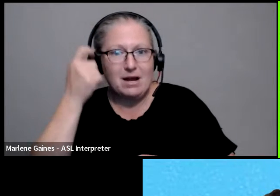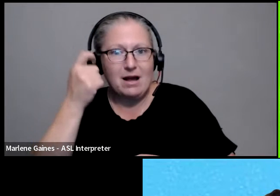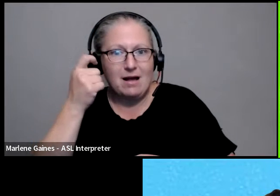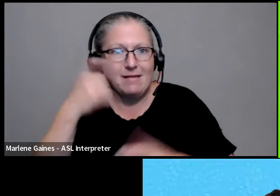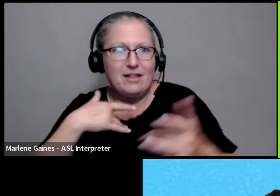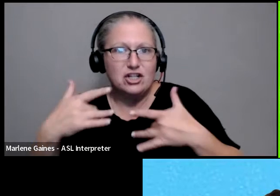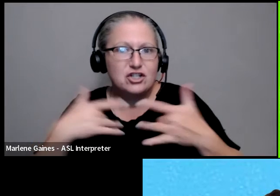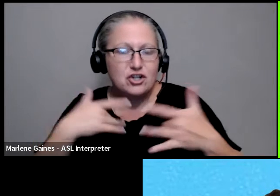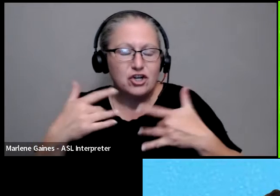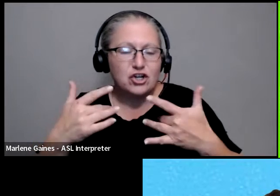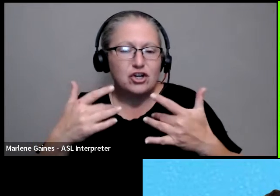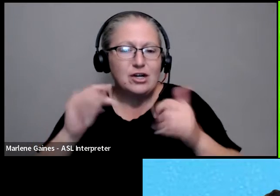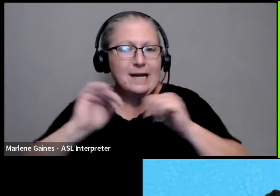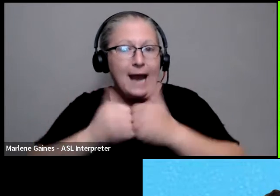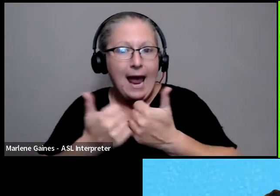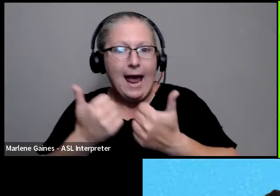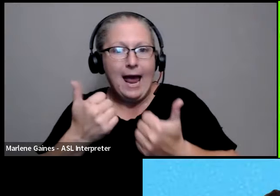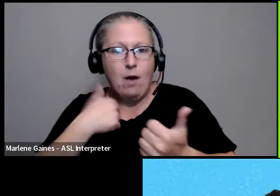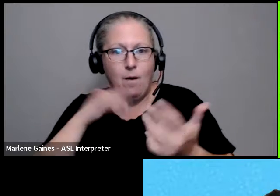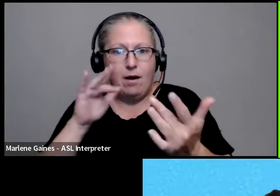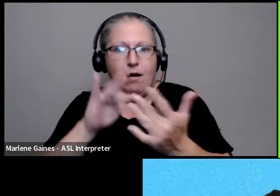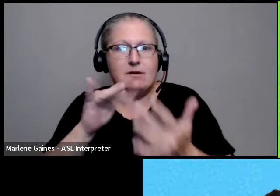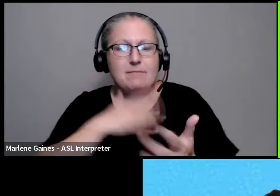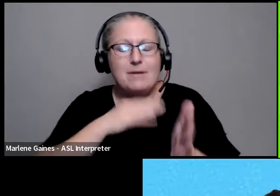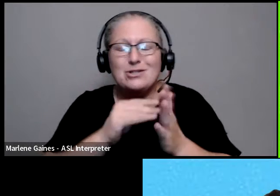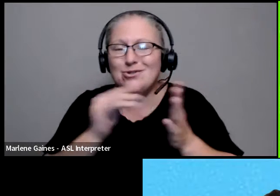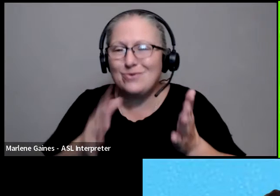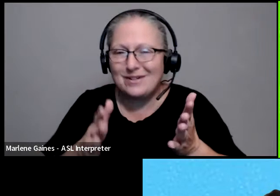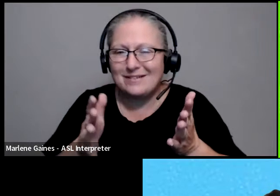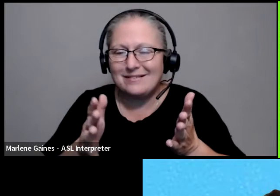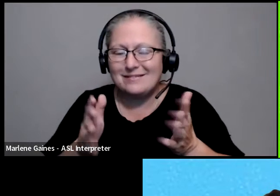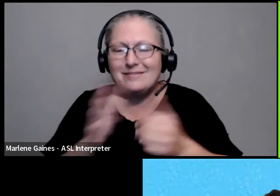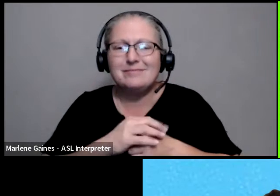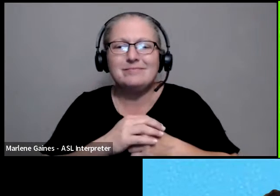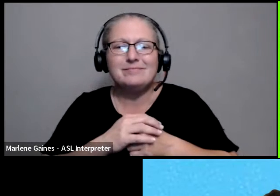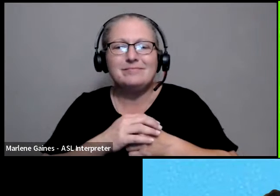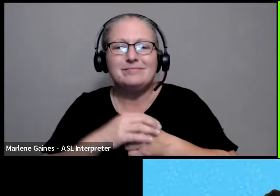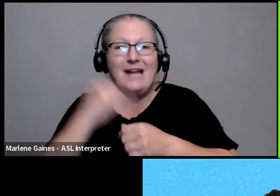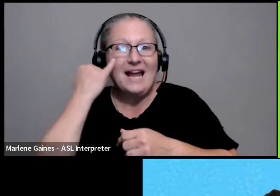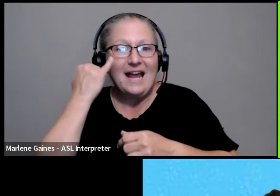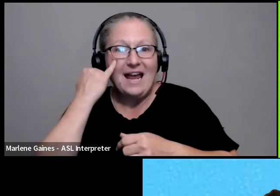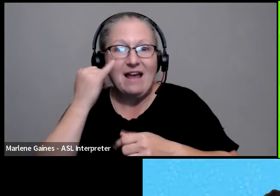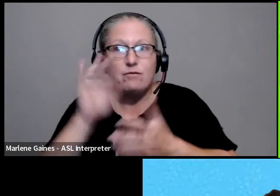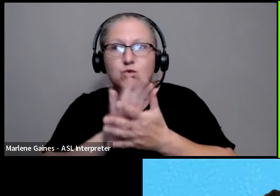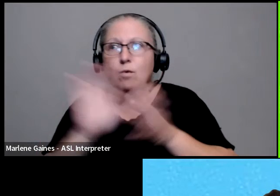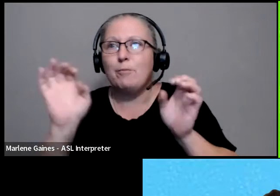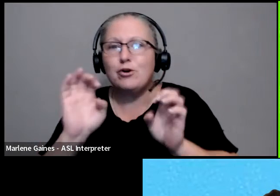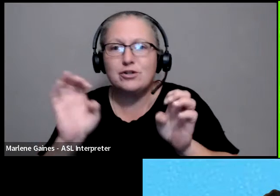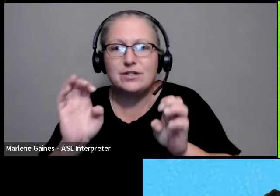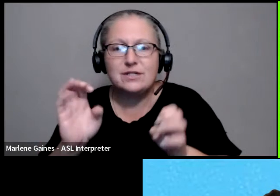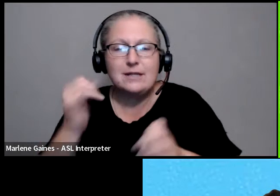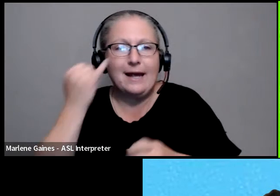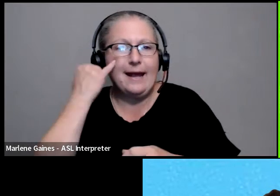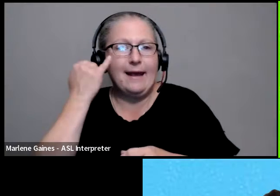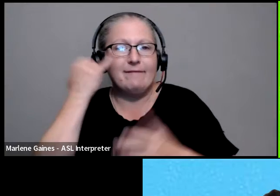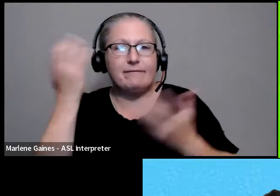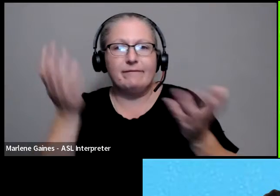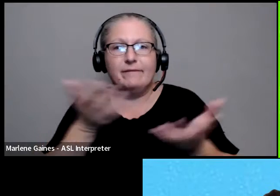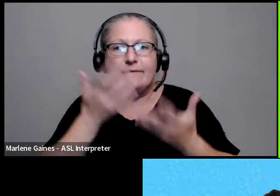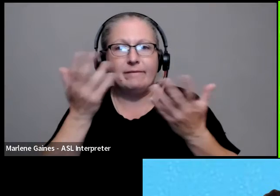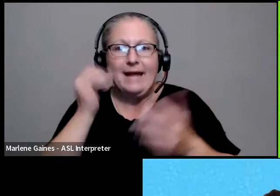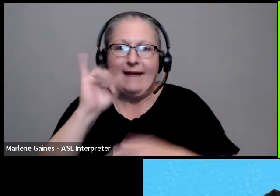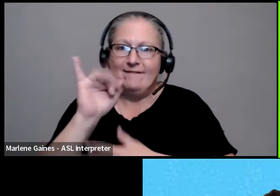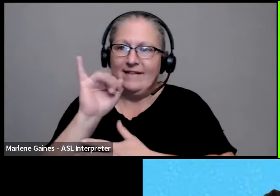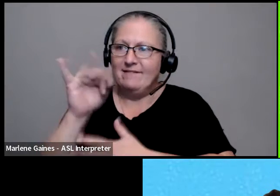concern of, how do I get in touch with my student? What if there's a school emergency? What if, a lot of what